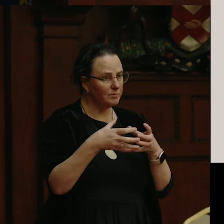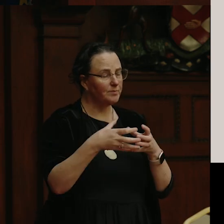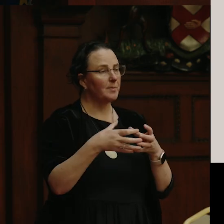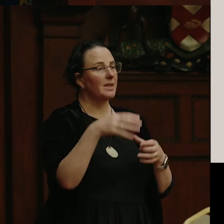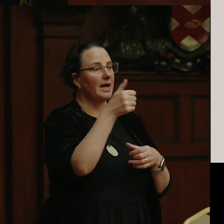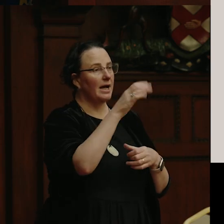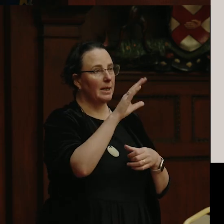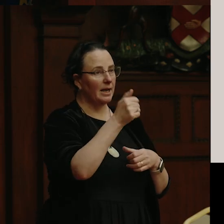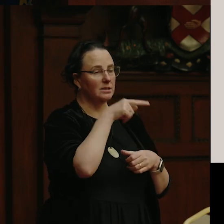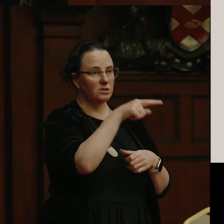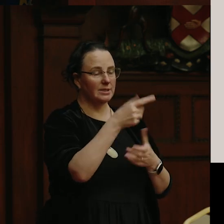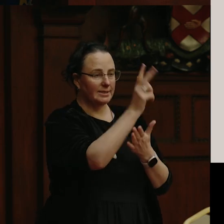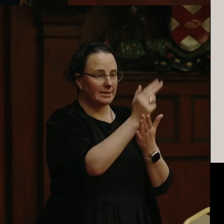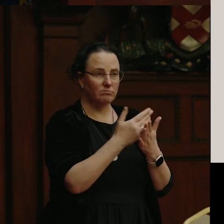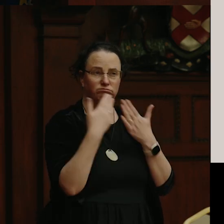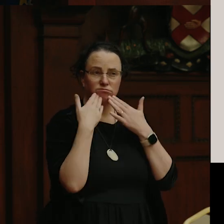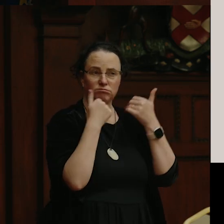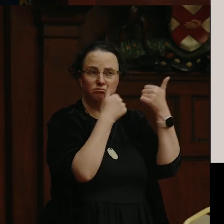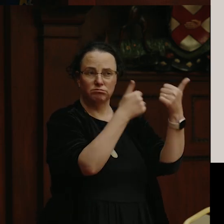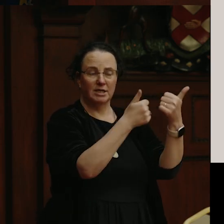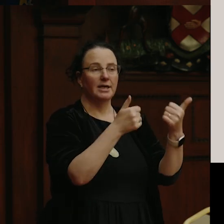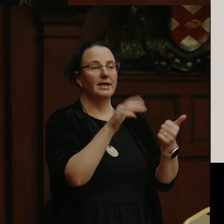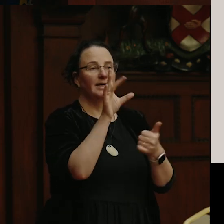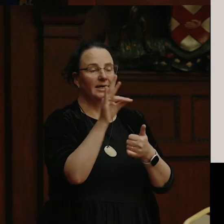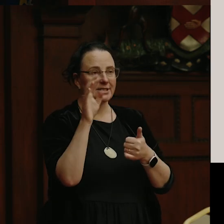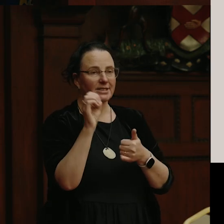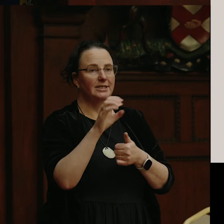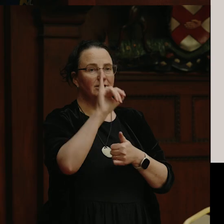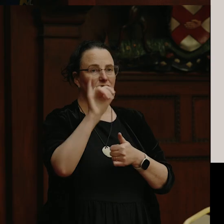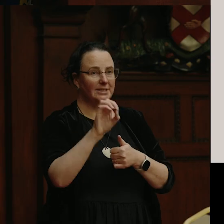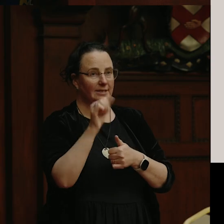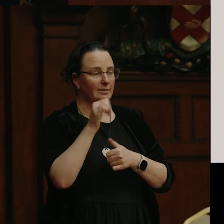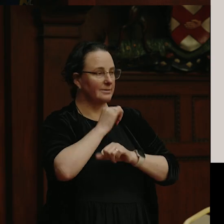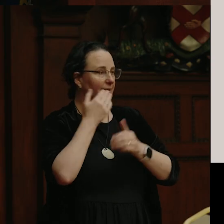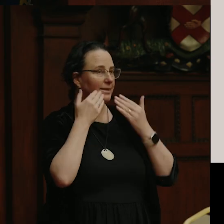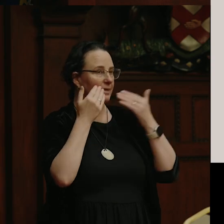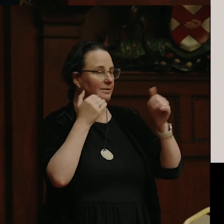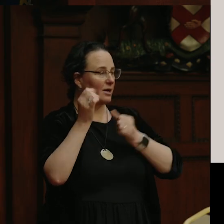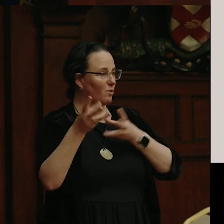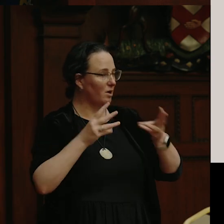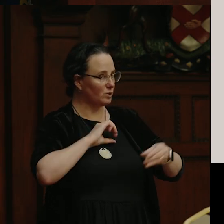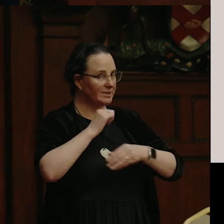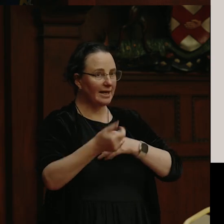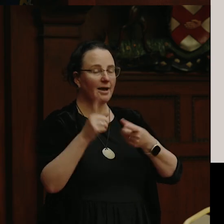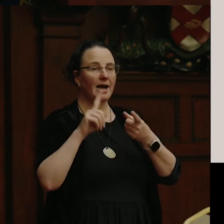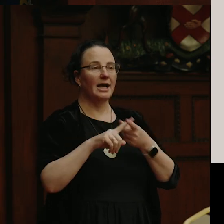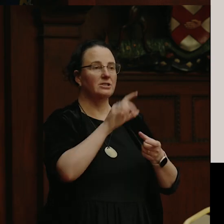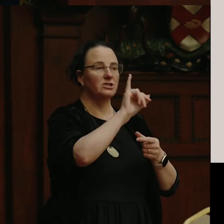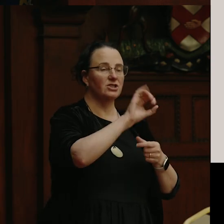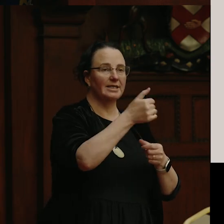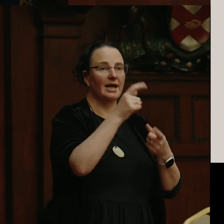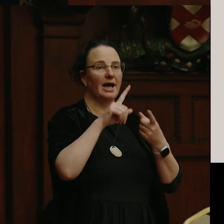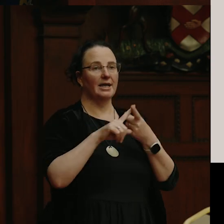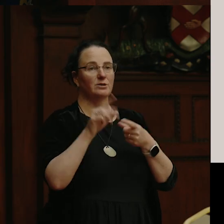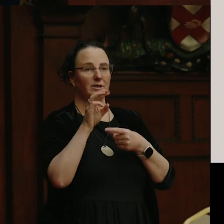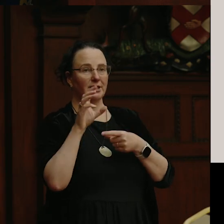who's a designer, and a huge thanks to Alana and Katie and Jessica in particular for all their work on today. And then we have Jessica and Katie, who are both